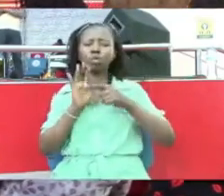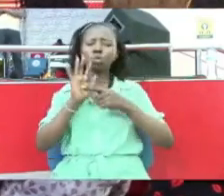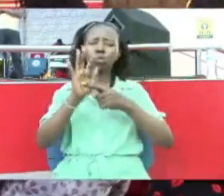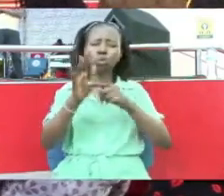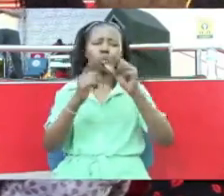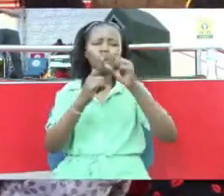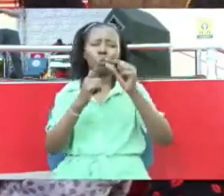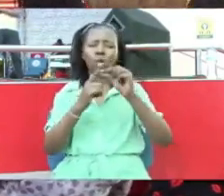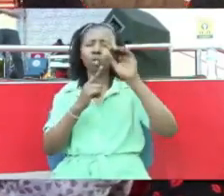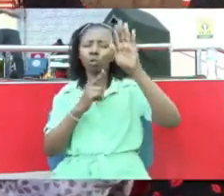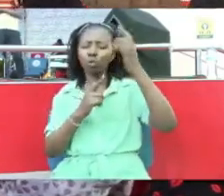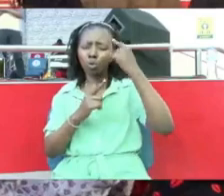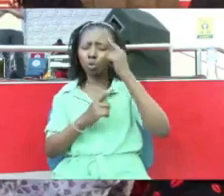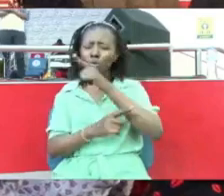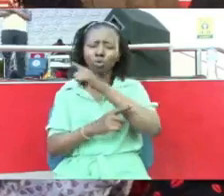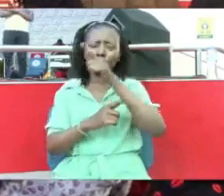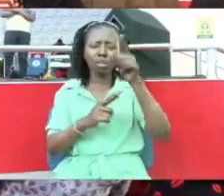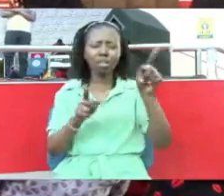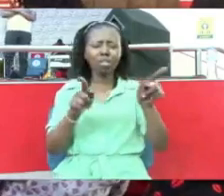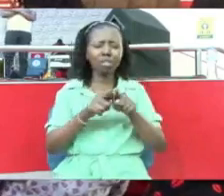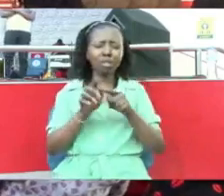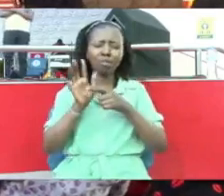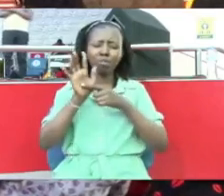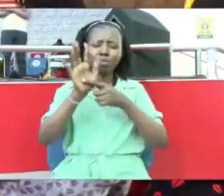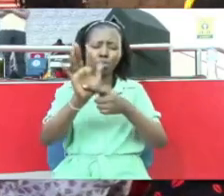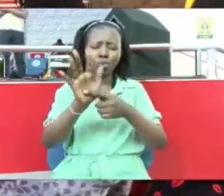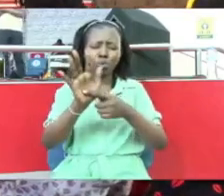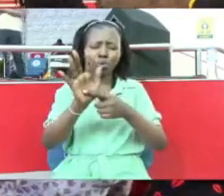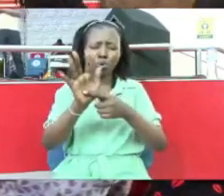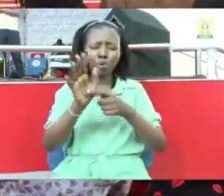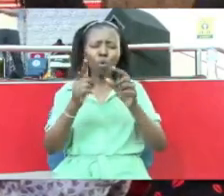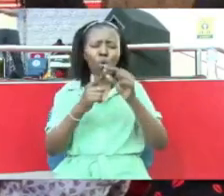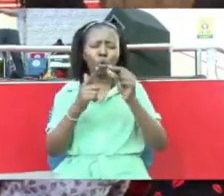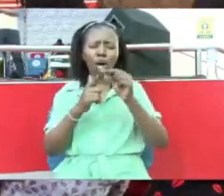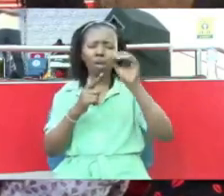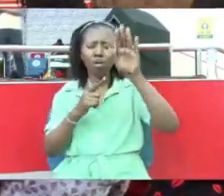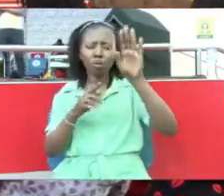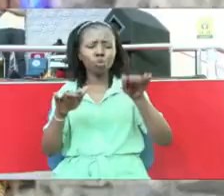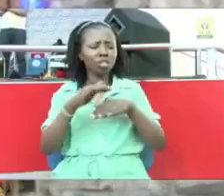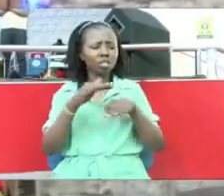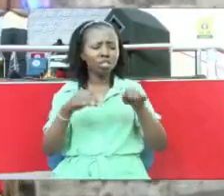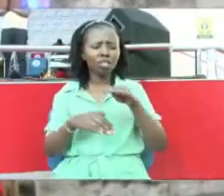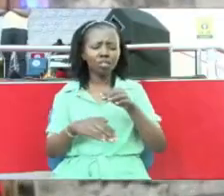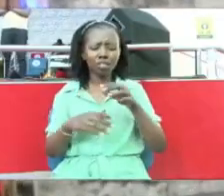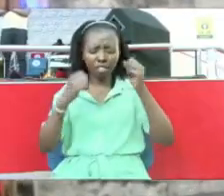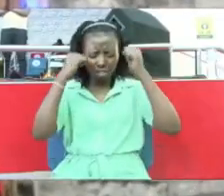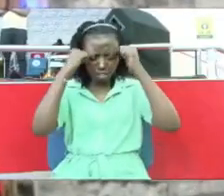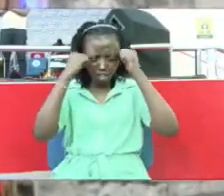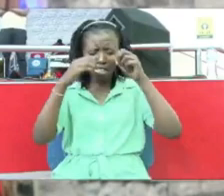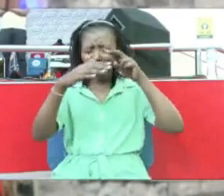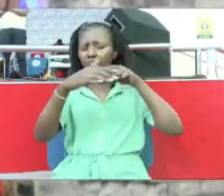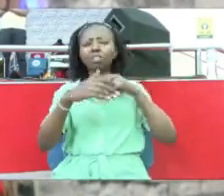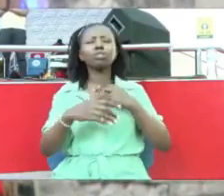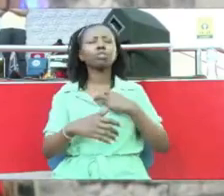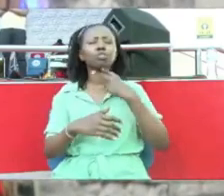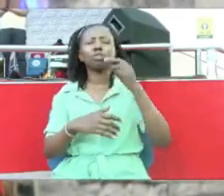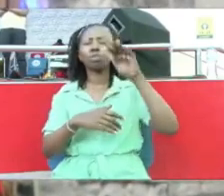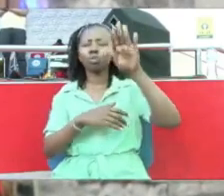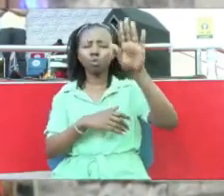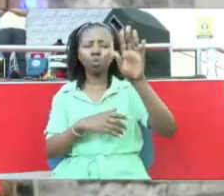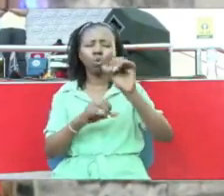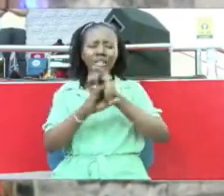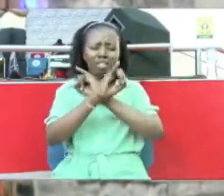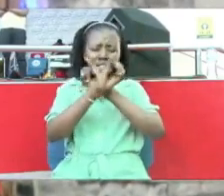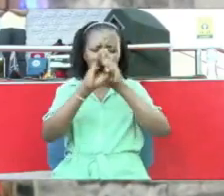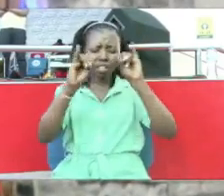our God. You'll illuminate everything that they are studying, my God. And Father, that your voice will be so distinct for them in the